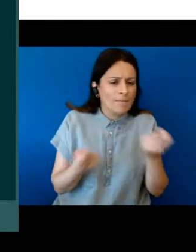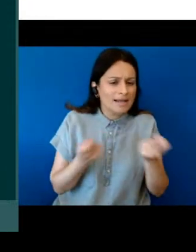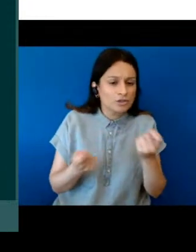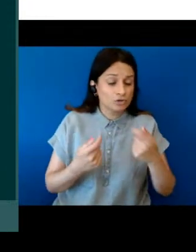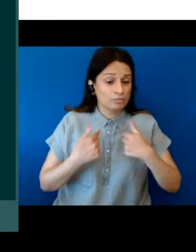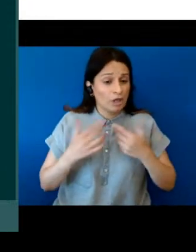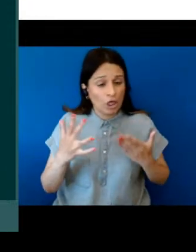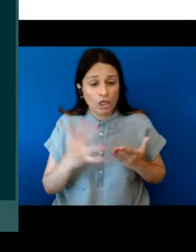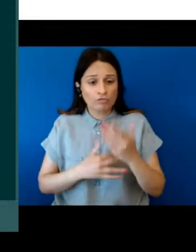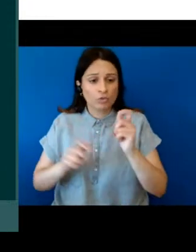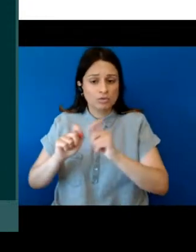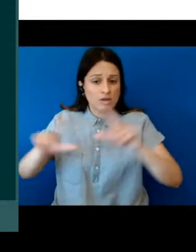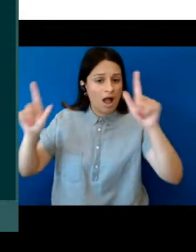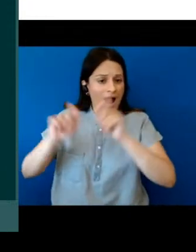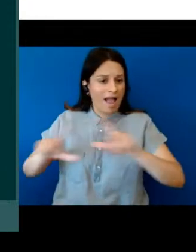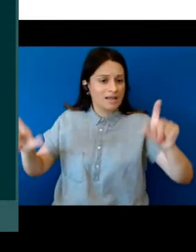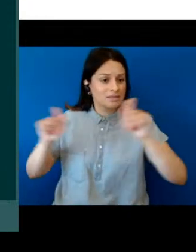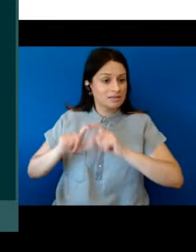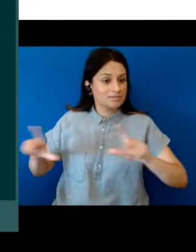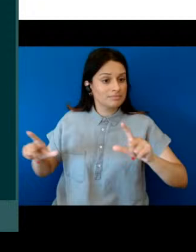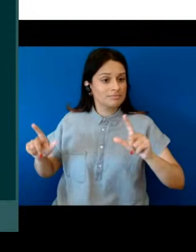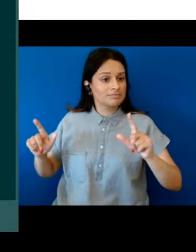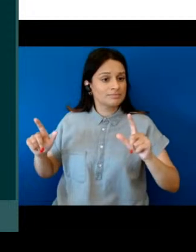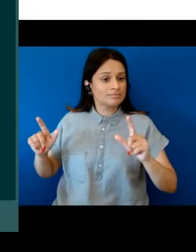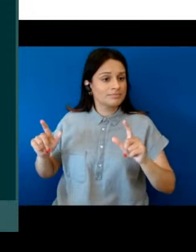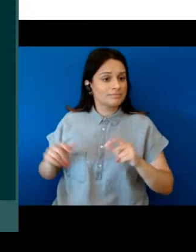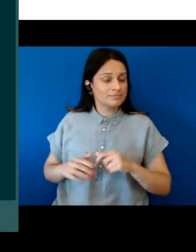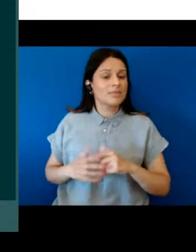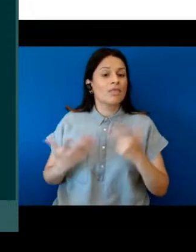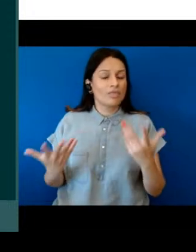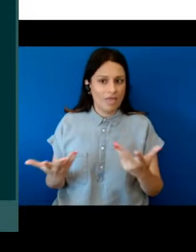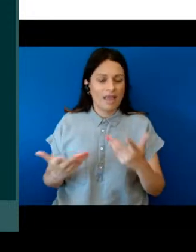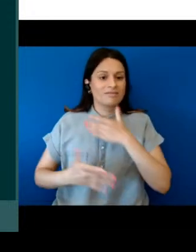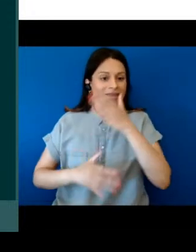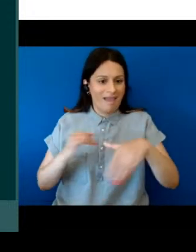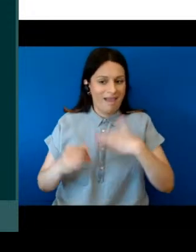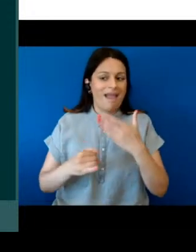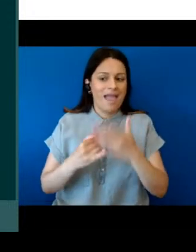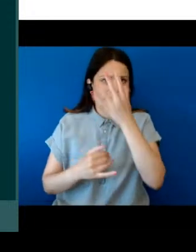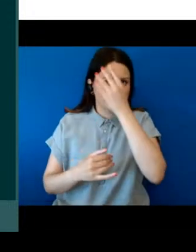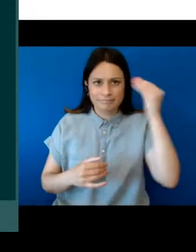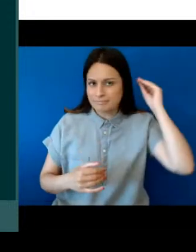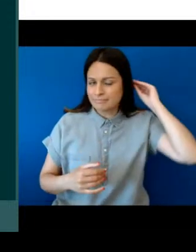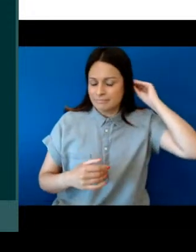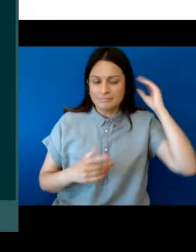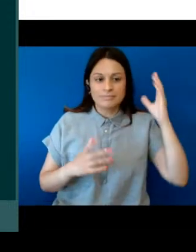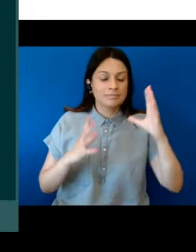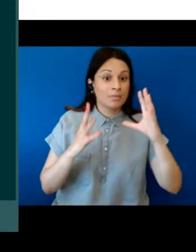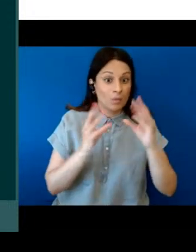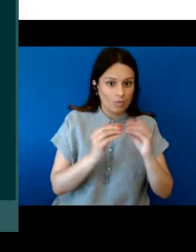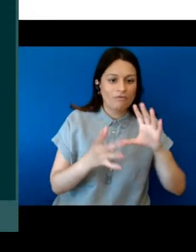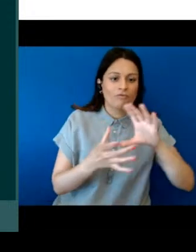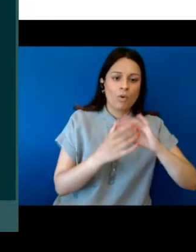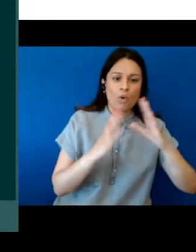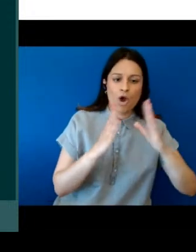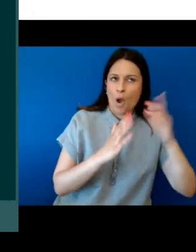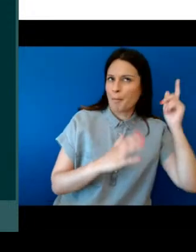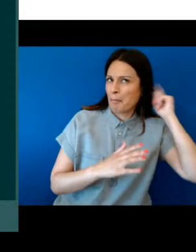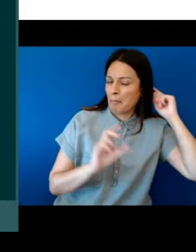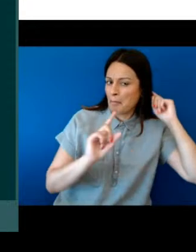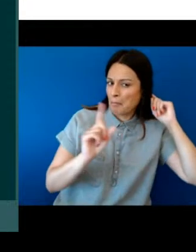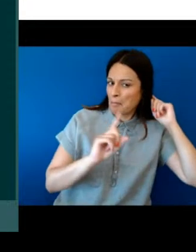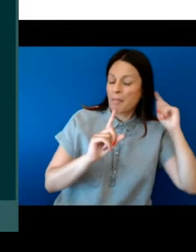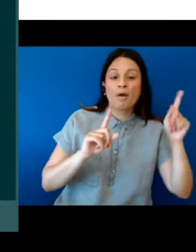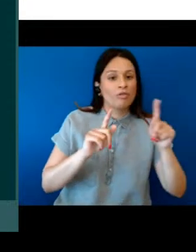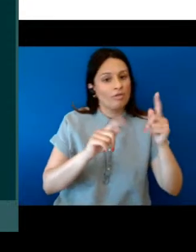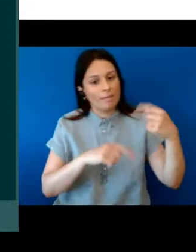slides first, finish off with the take-home messages, and then come back to full screen so I can demonstrate some of the techniques